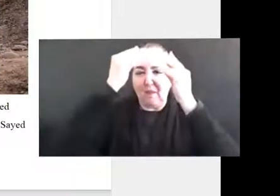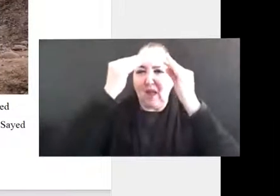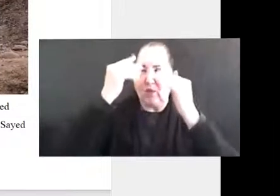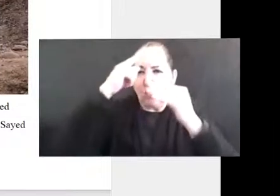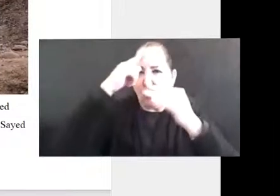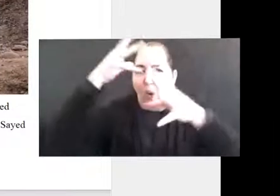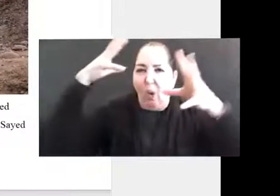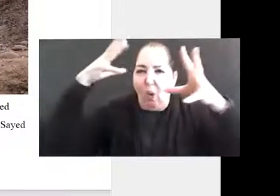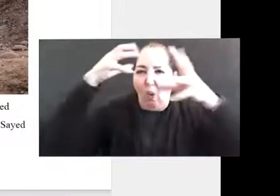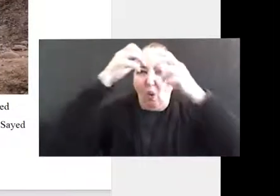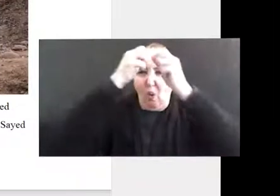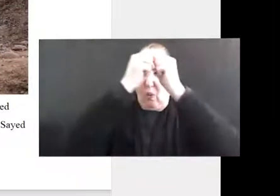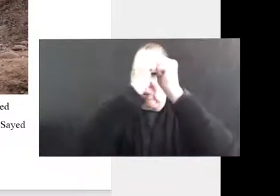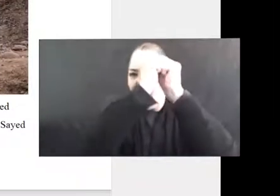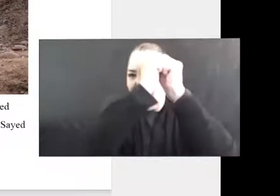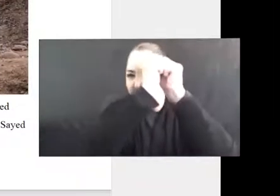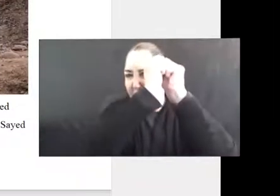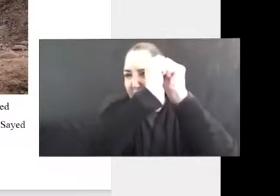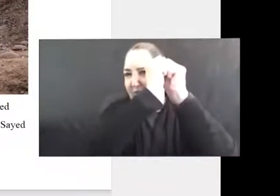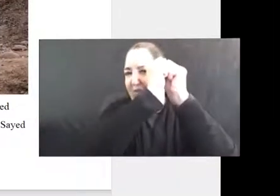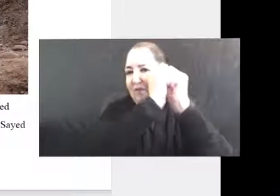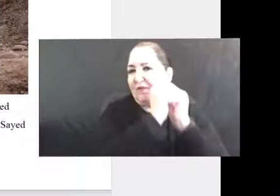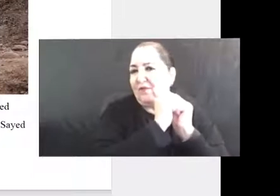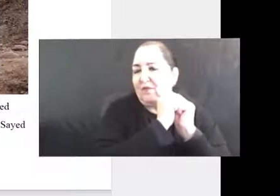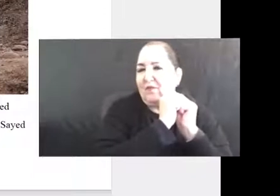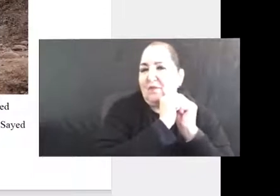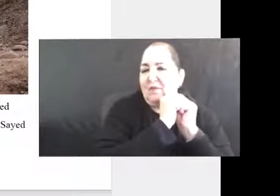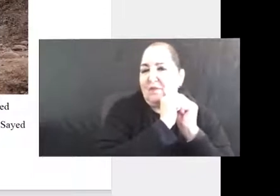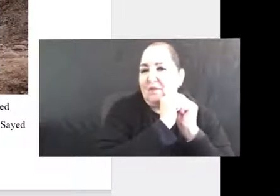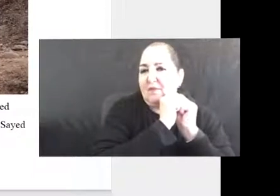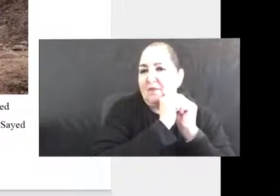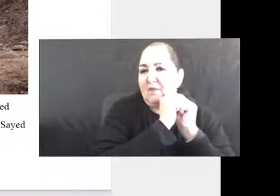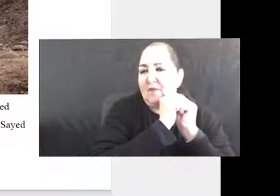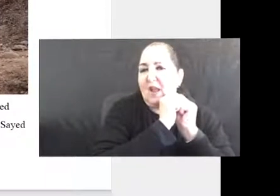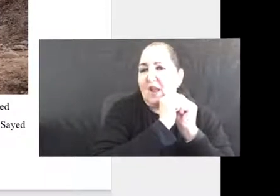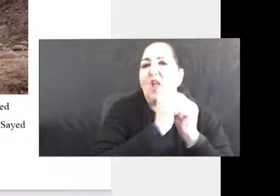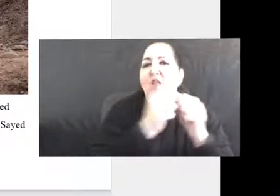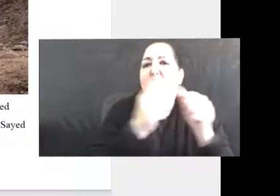head, about to hold things together. You know, the first question I asked is like, why the